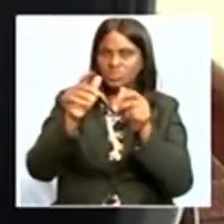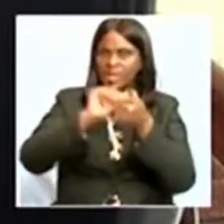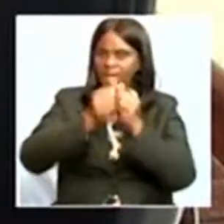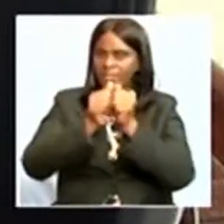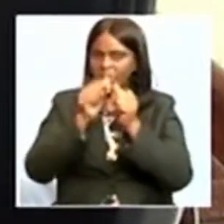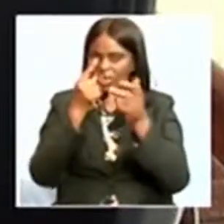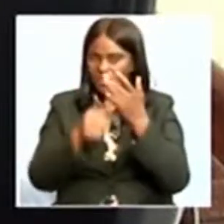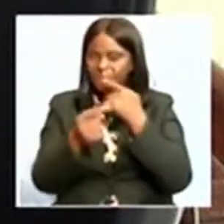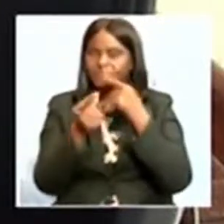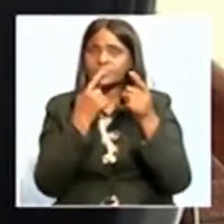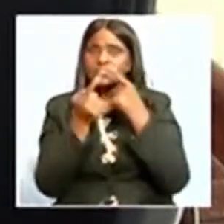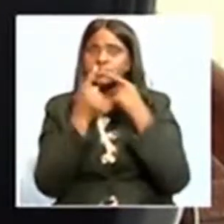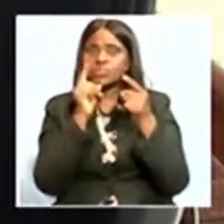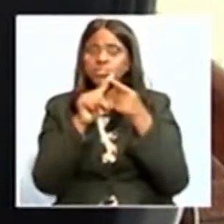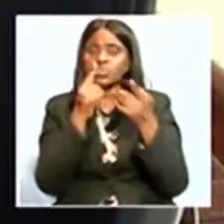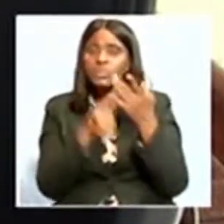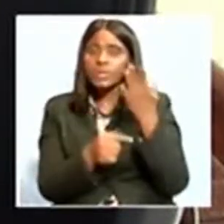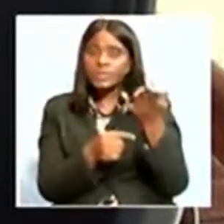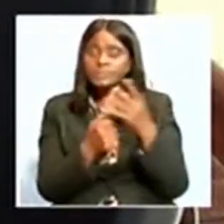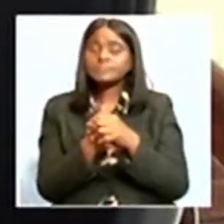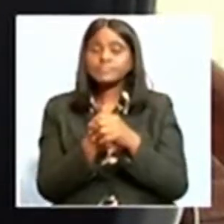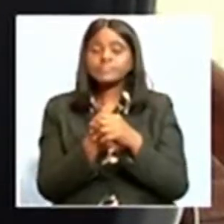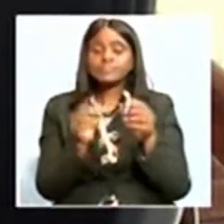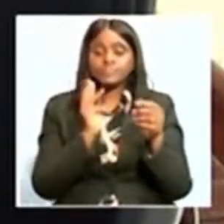are speaking to.